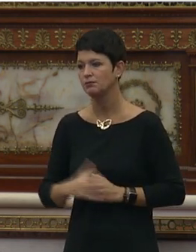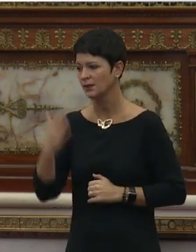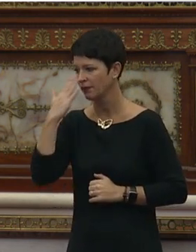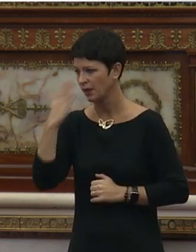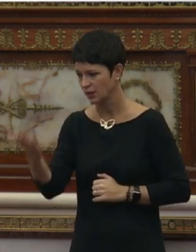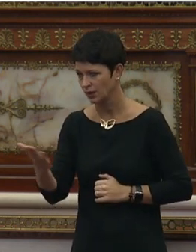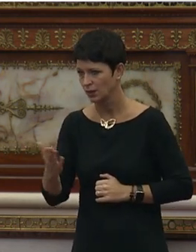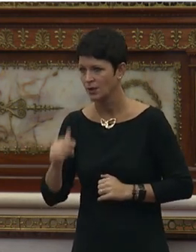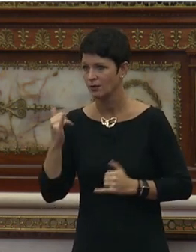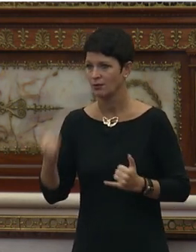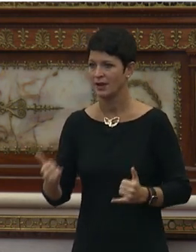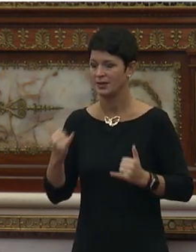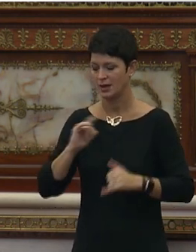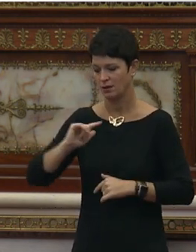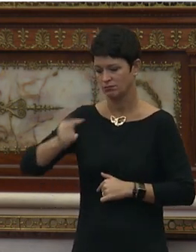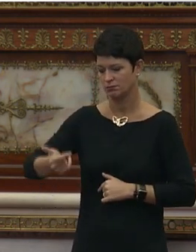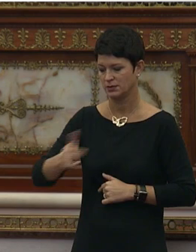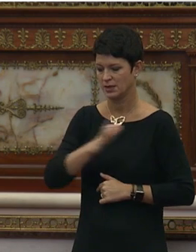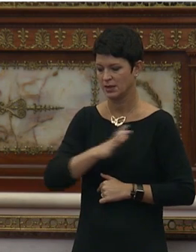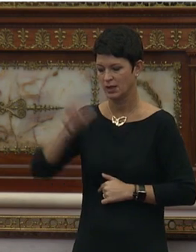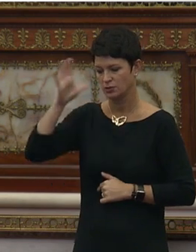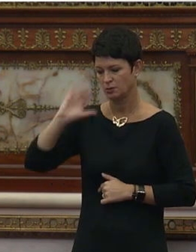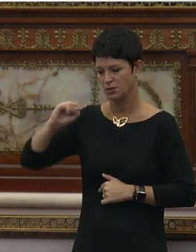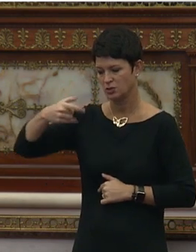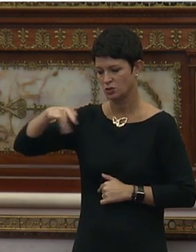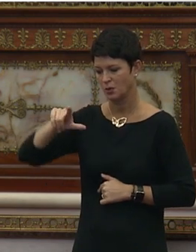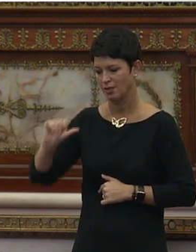Thank you. At this time, the chair recognizes Councilman Squilla.